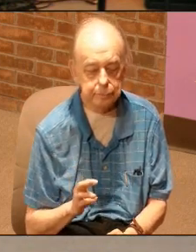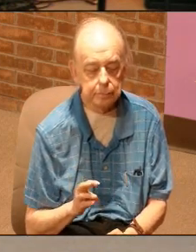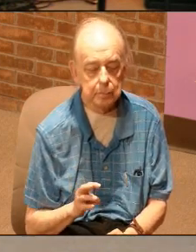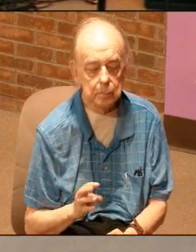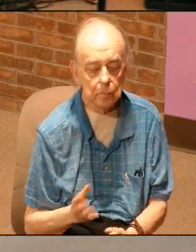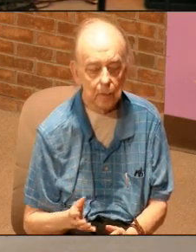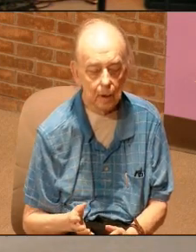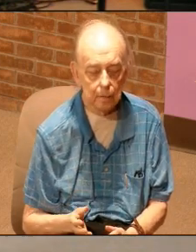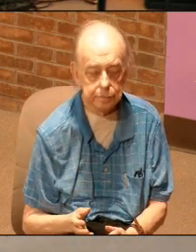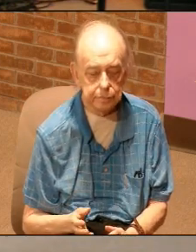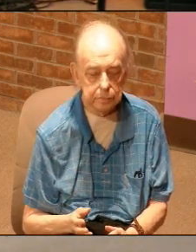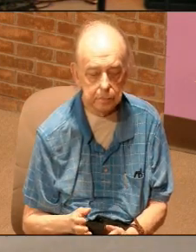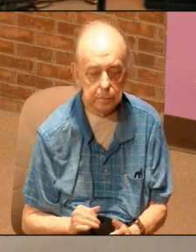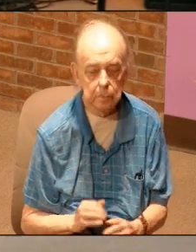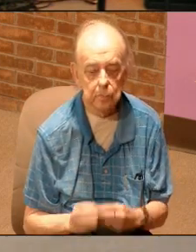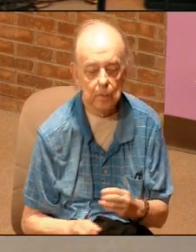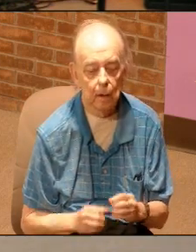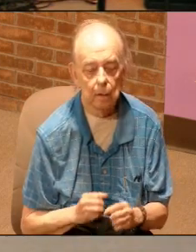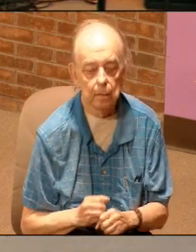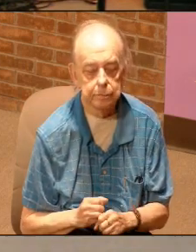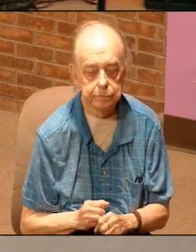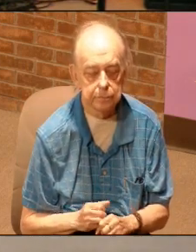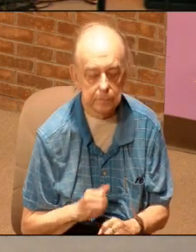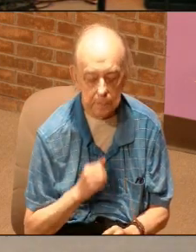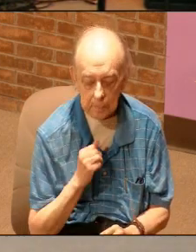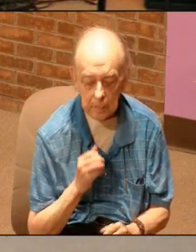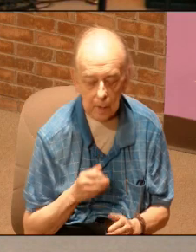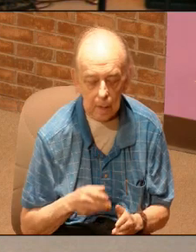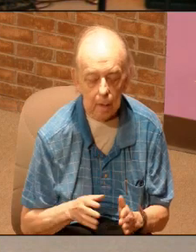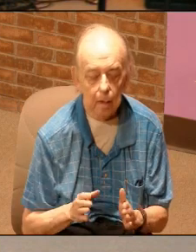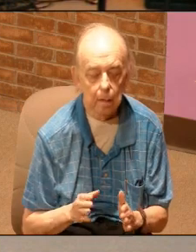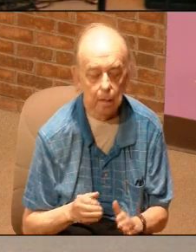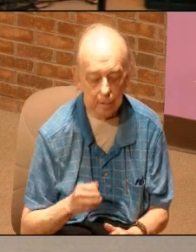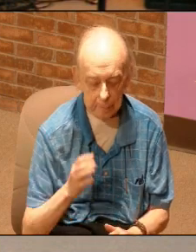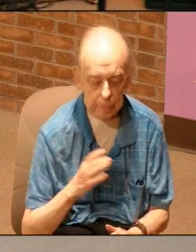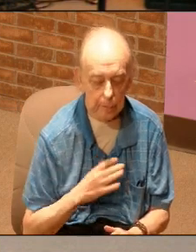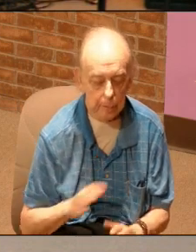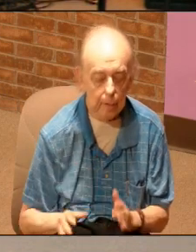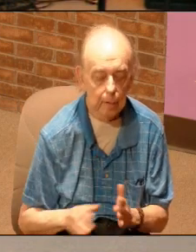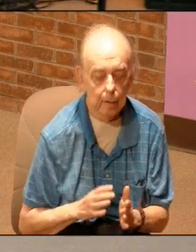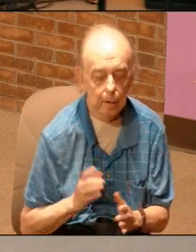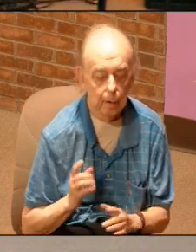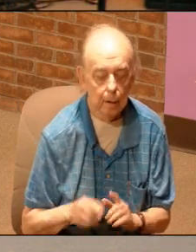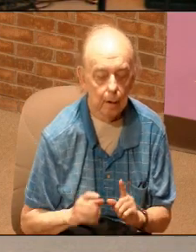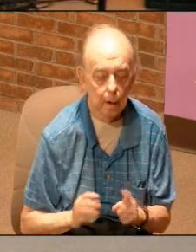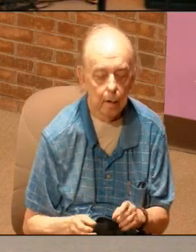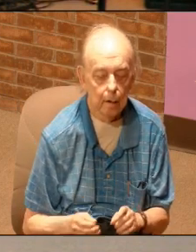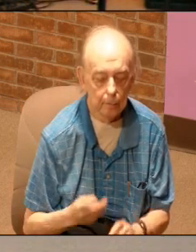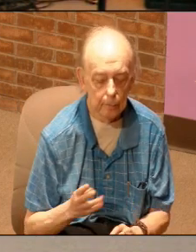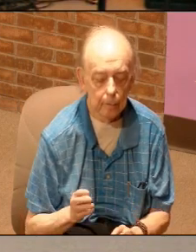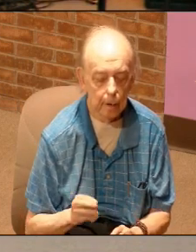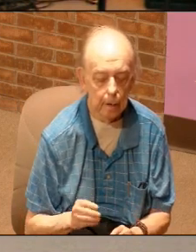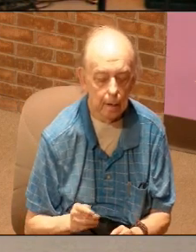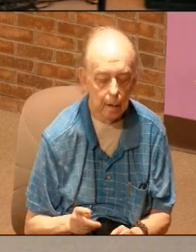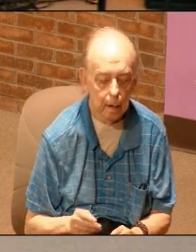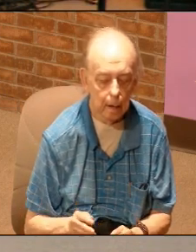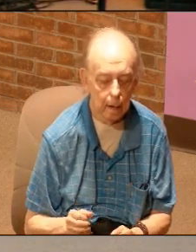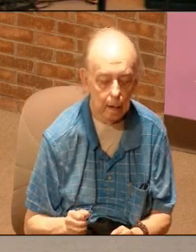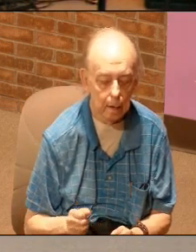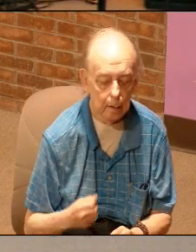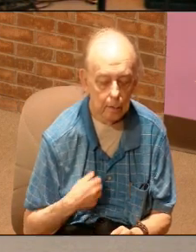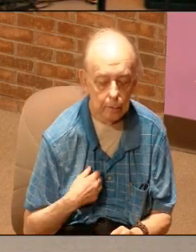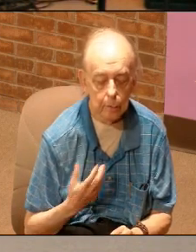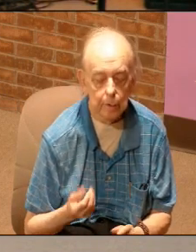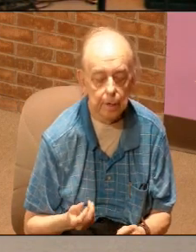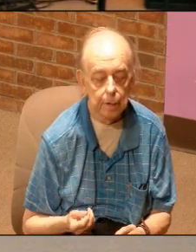so this year, they're not letting him, they disqualified him and they're not letting him eat for Nathan's. So you know what he